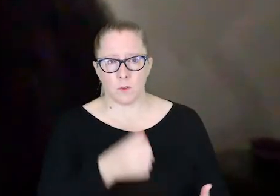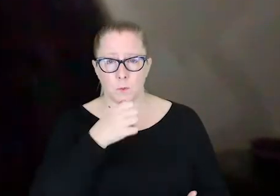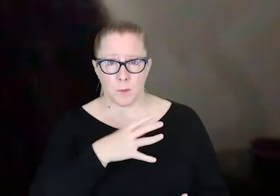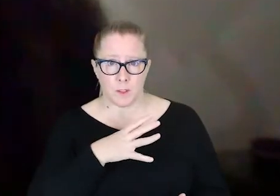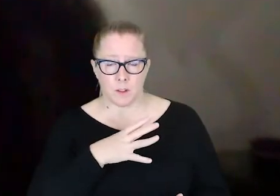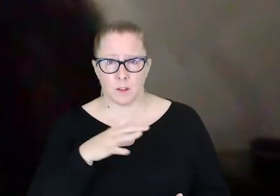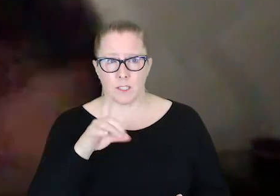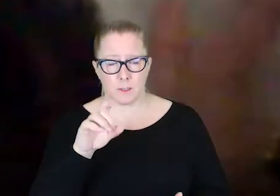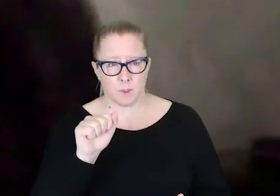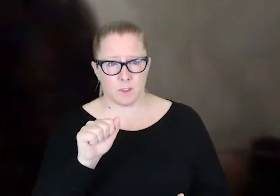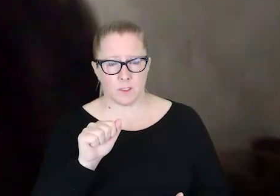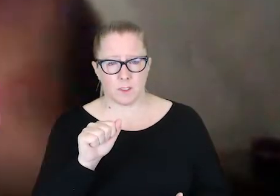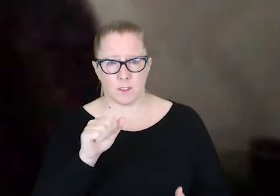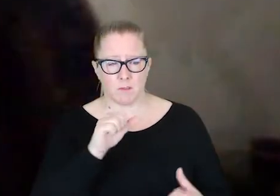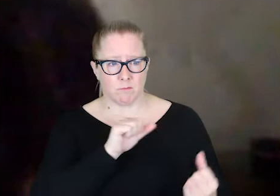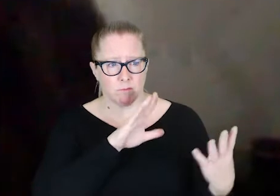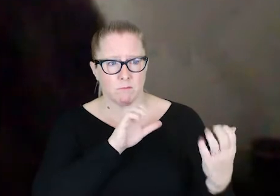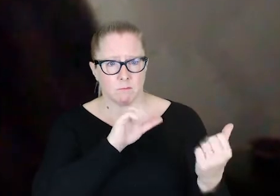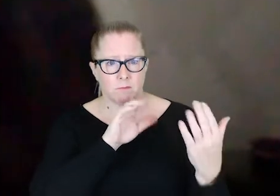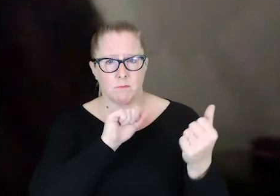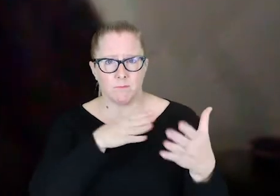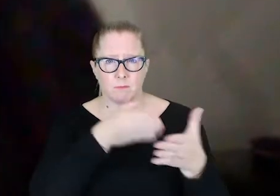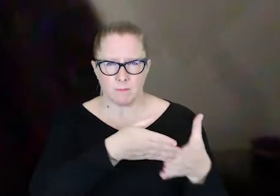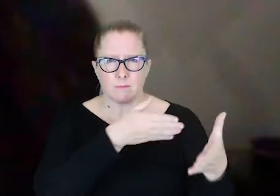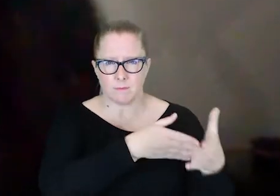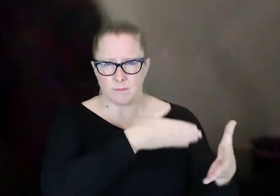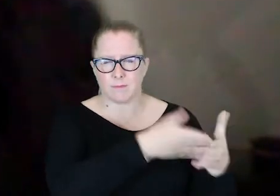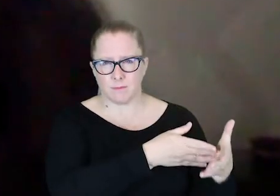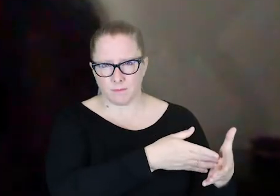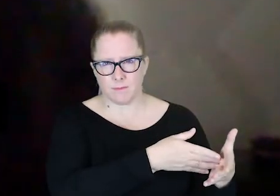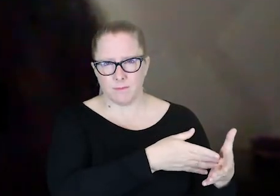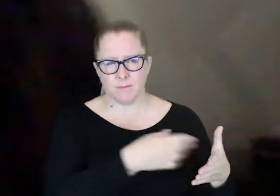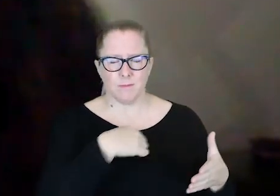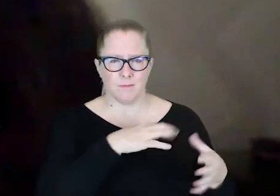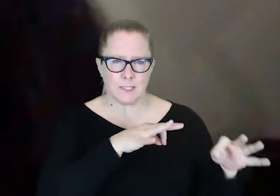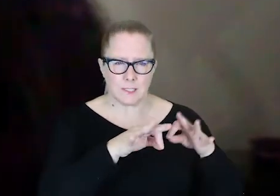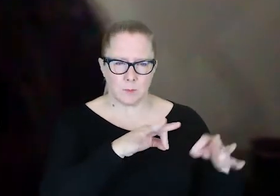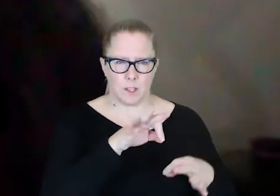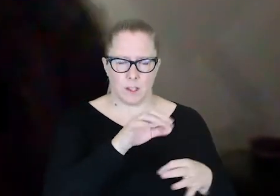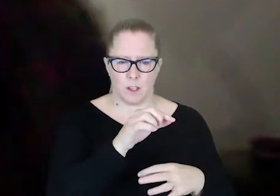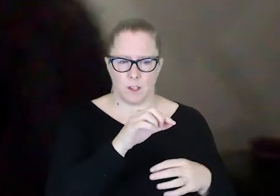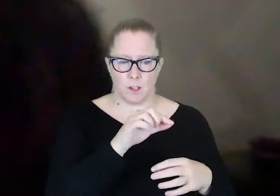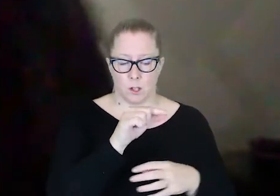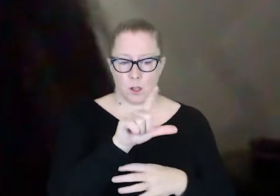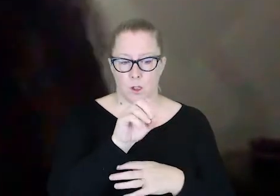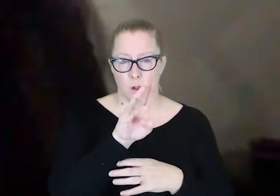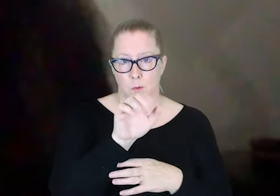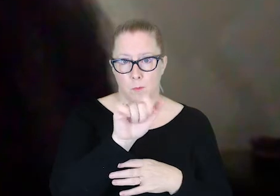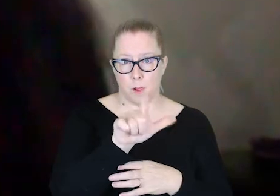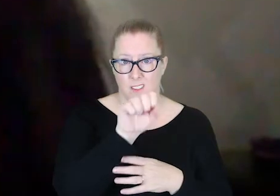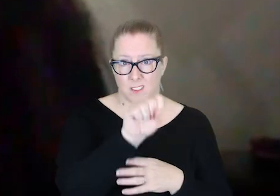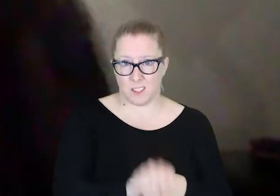with disabilities, generally they are facing all the discrimination. And if we talk about the global south, that there